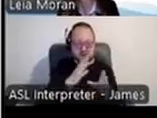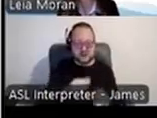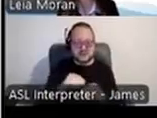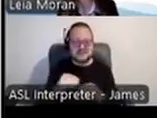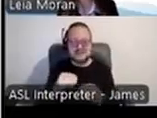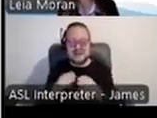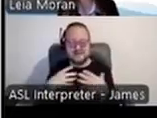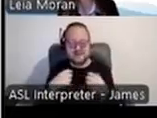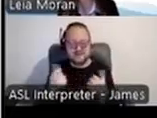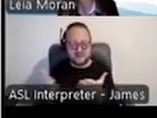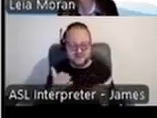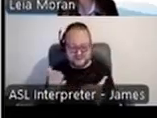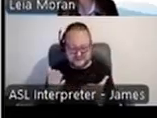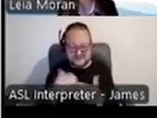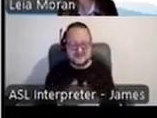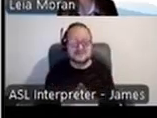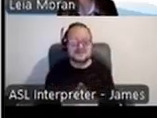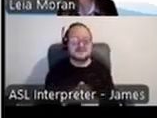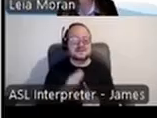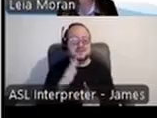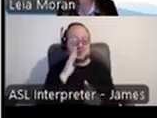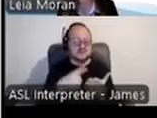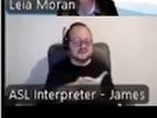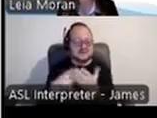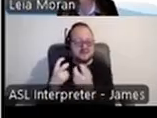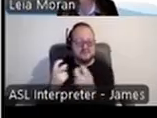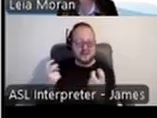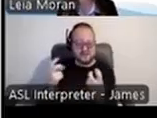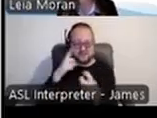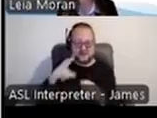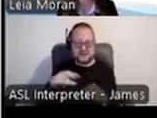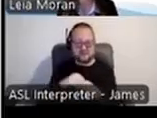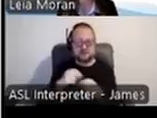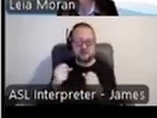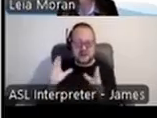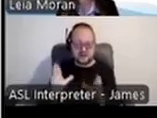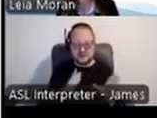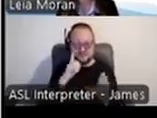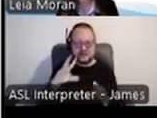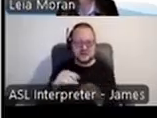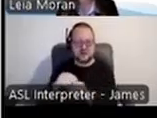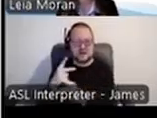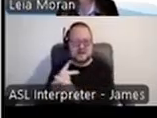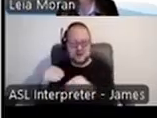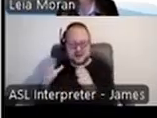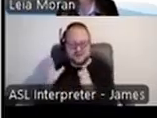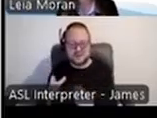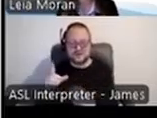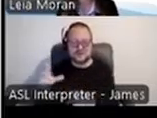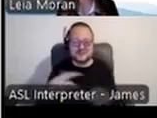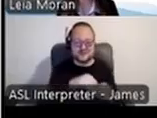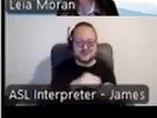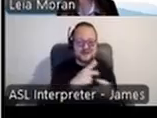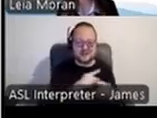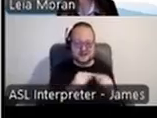from a panel who will discuss strategies for integrating caregivers as care team partners. And then finally, we're excited to